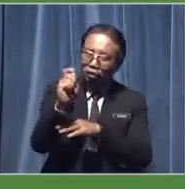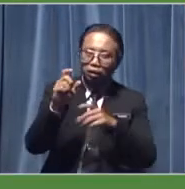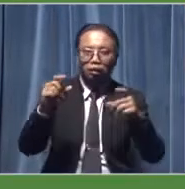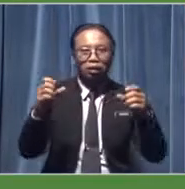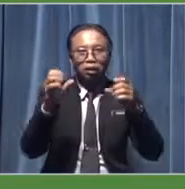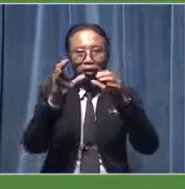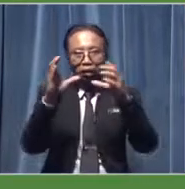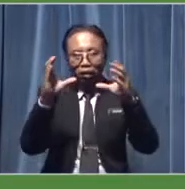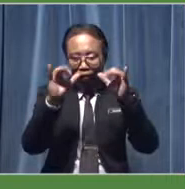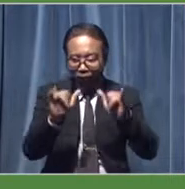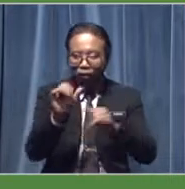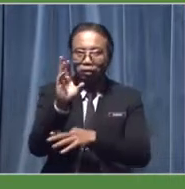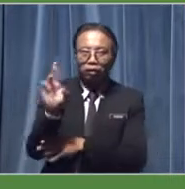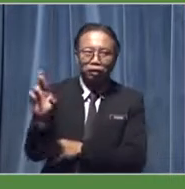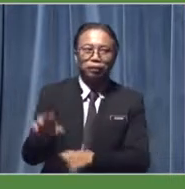capacitor.